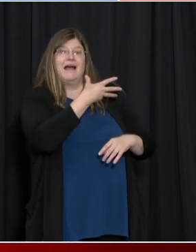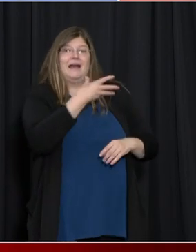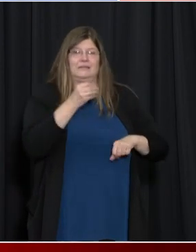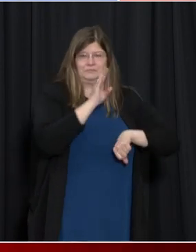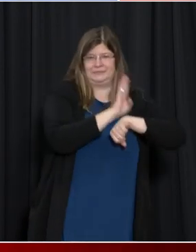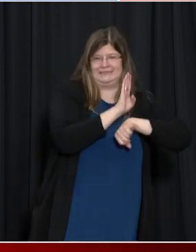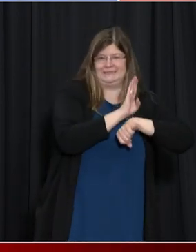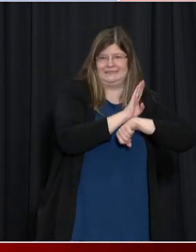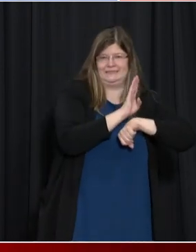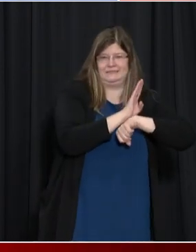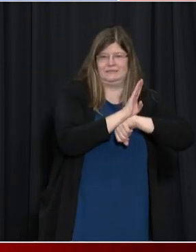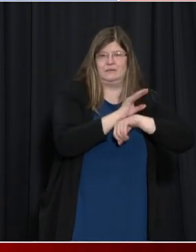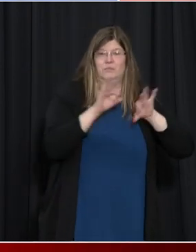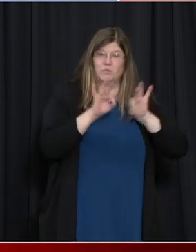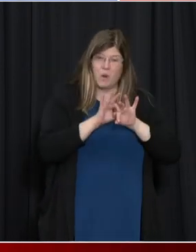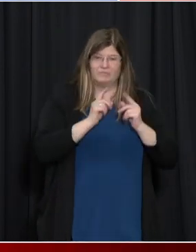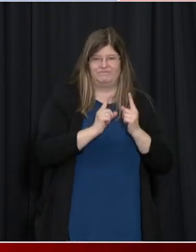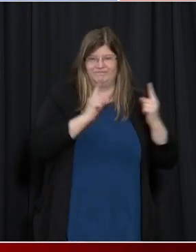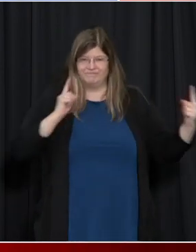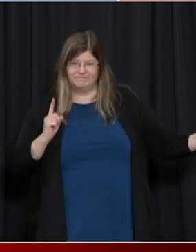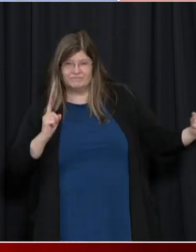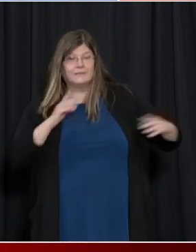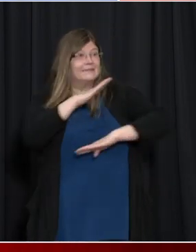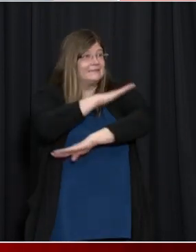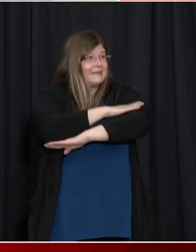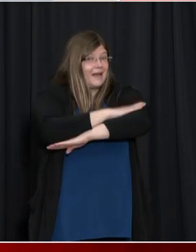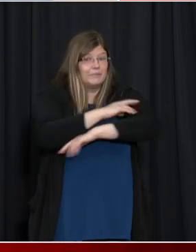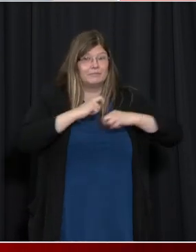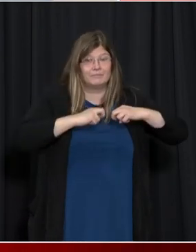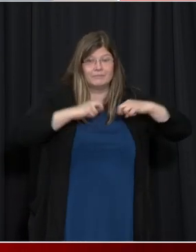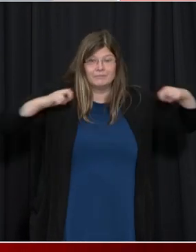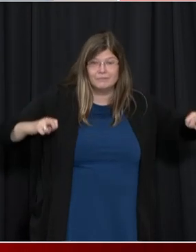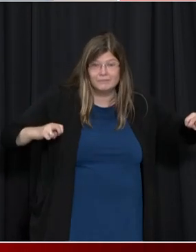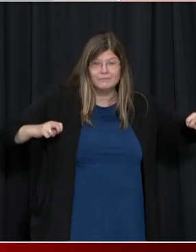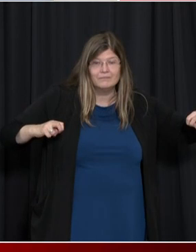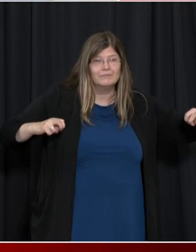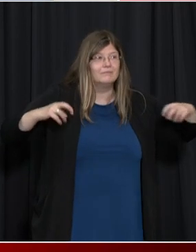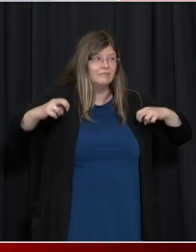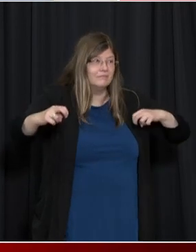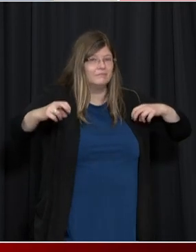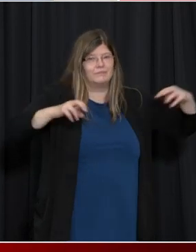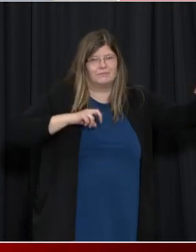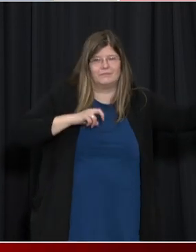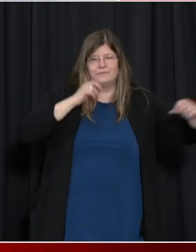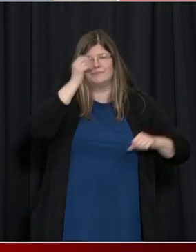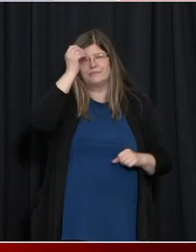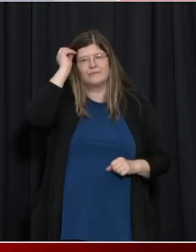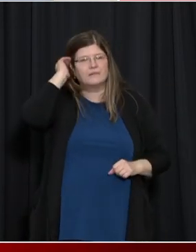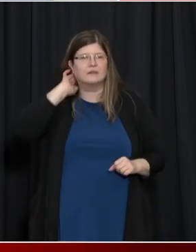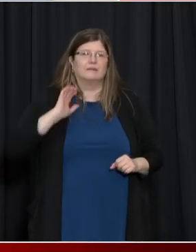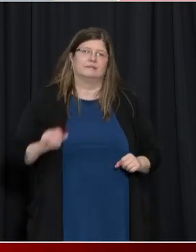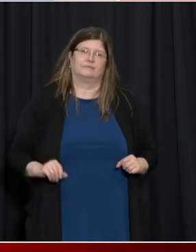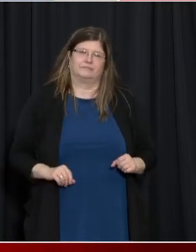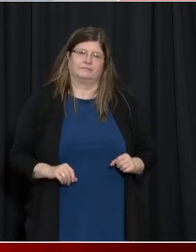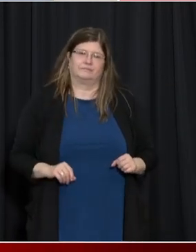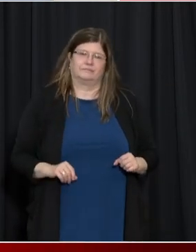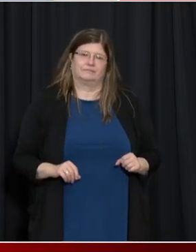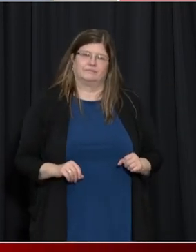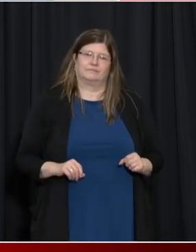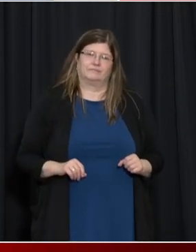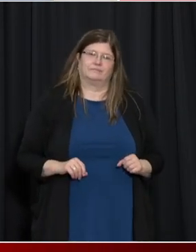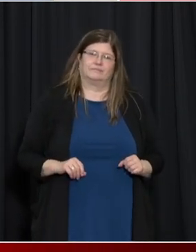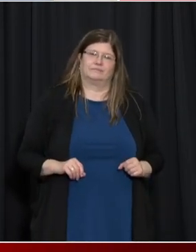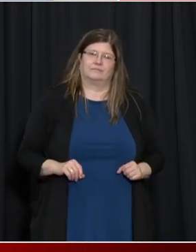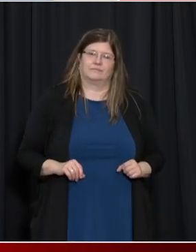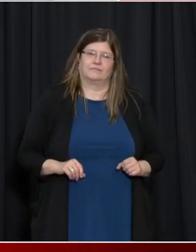expanded capacity where it's feasible. And I would add that we've seen in a number of other locations around the country, there